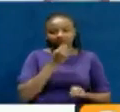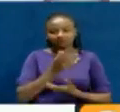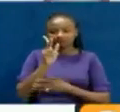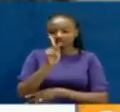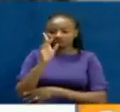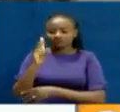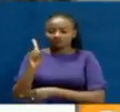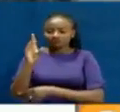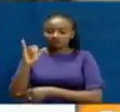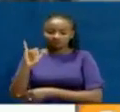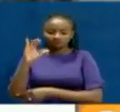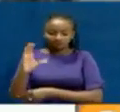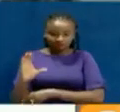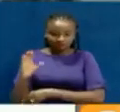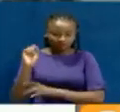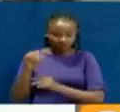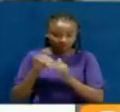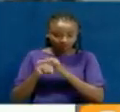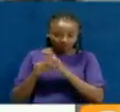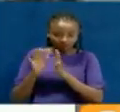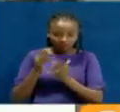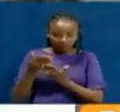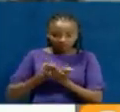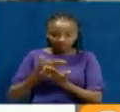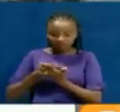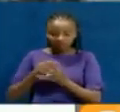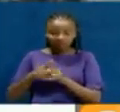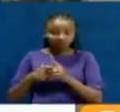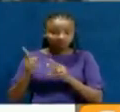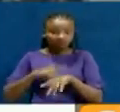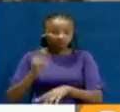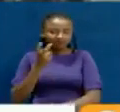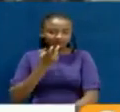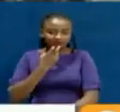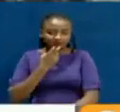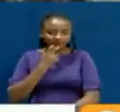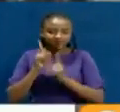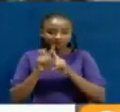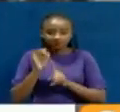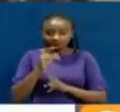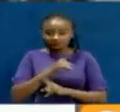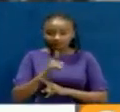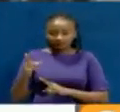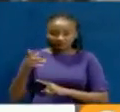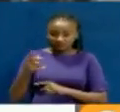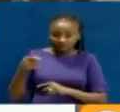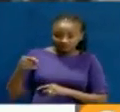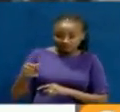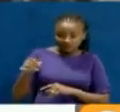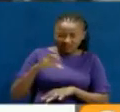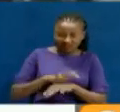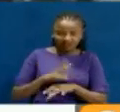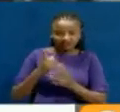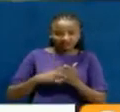through forms available across SBM bank branches from Tuesday. Depositors with approved claims will subsequently have their